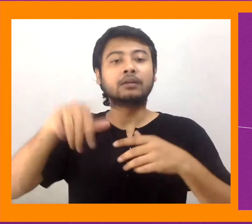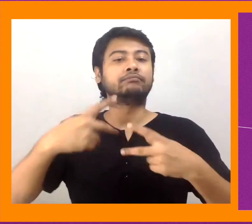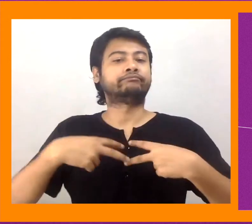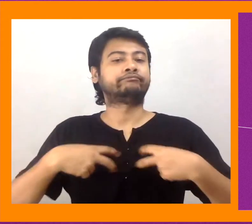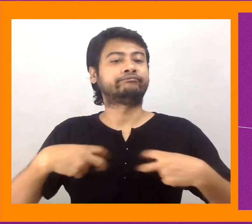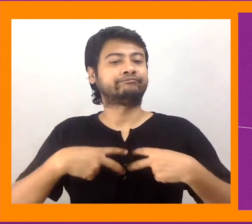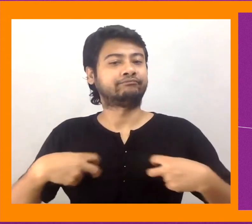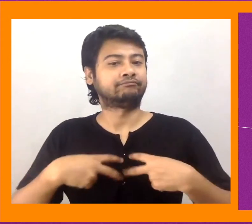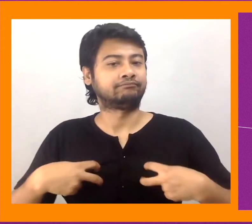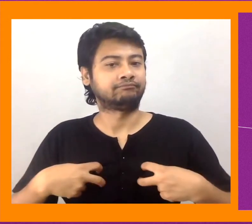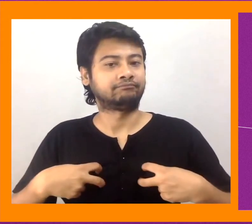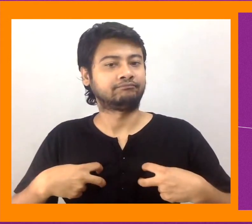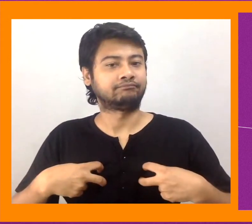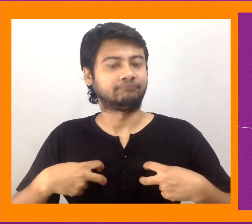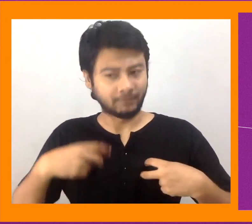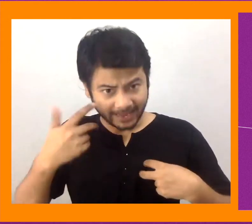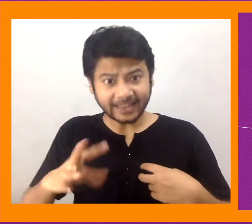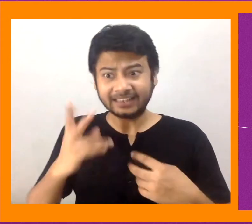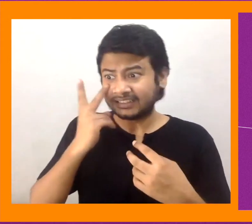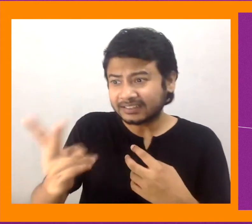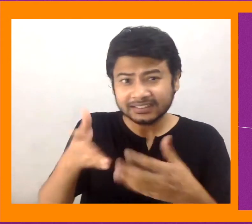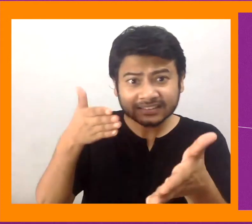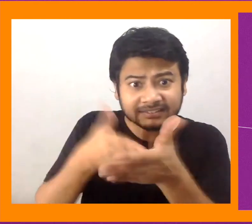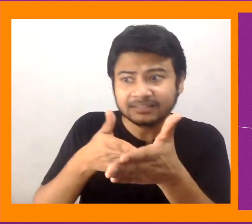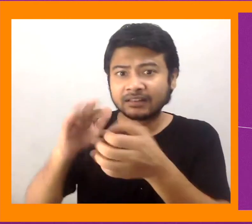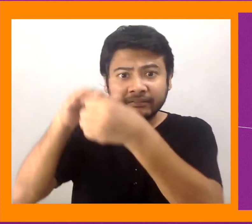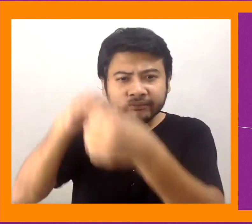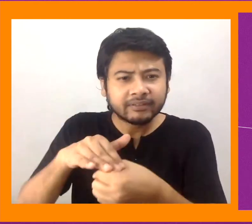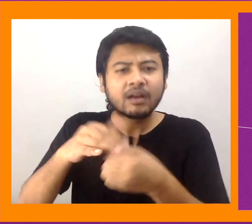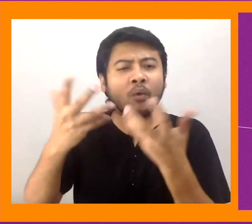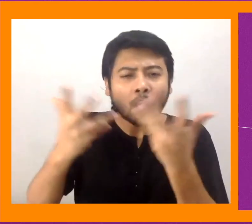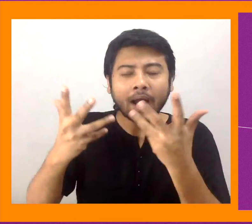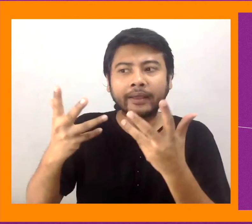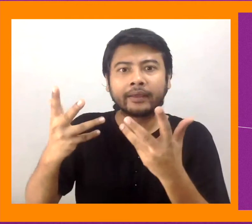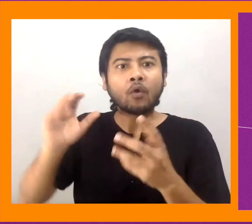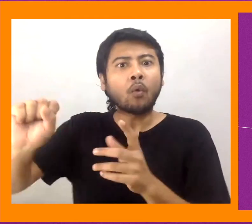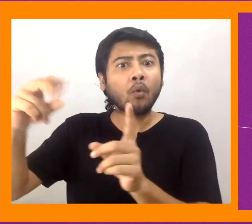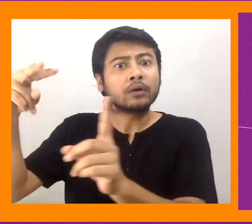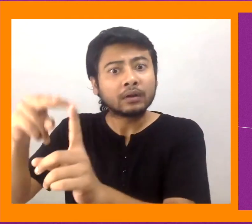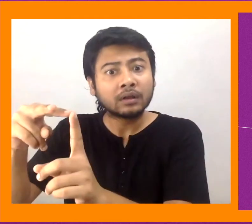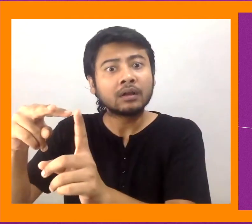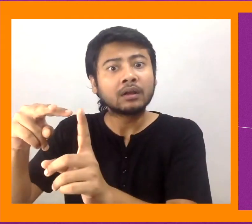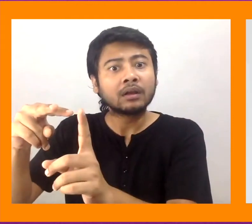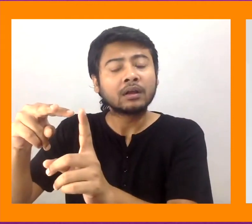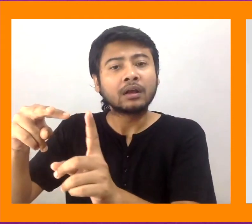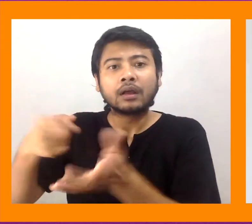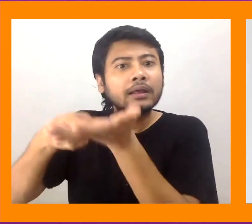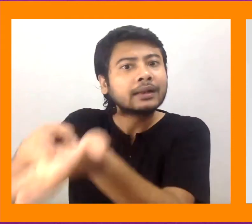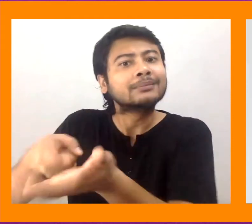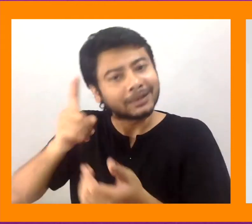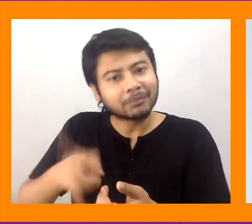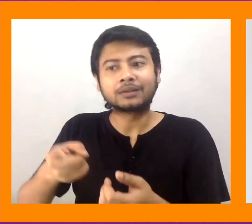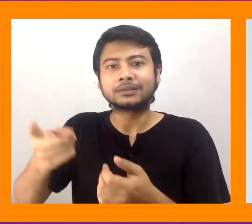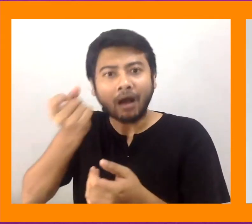also asking questions to understand a particular situation from multiple positionalities. Let's